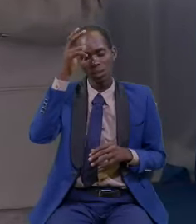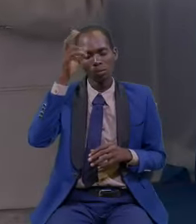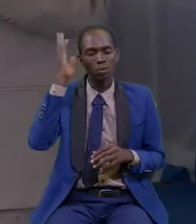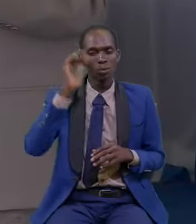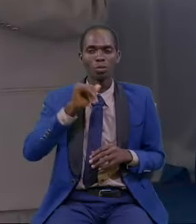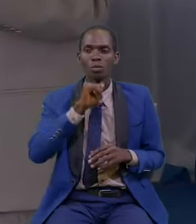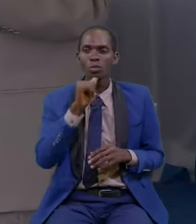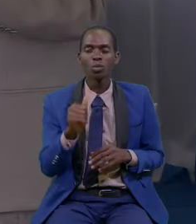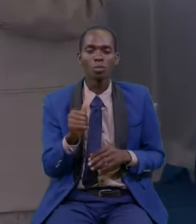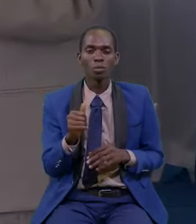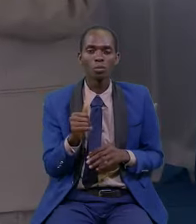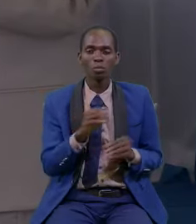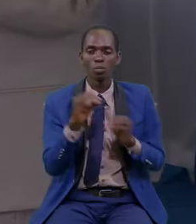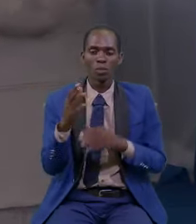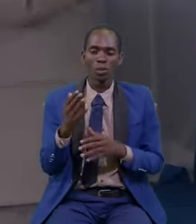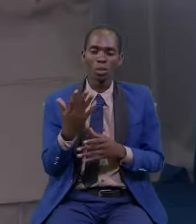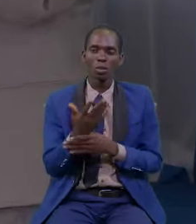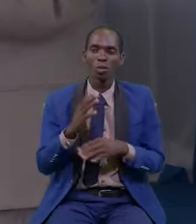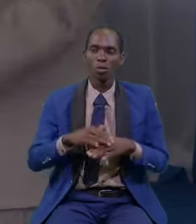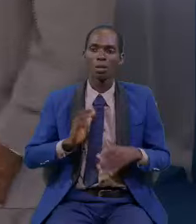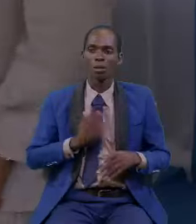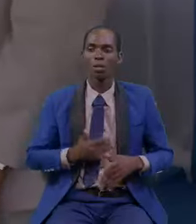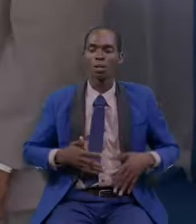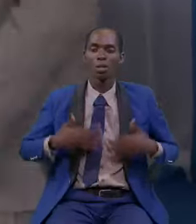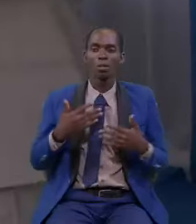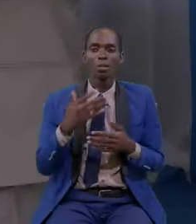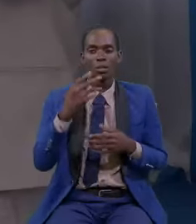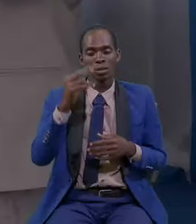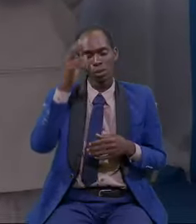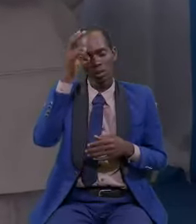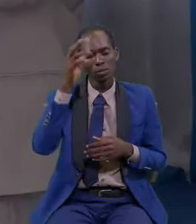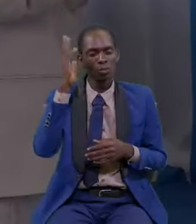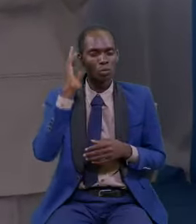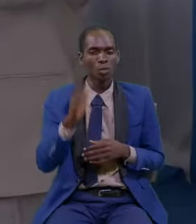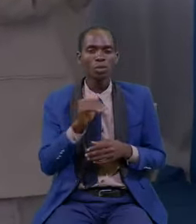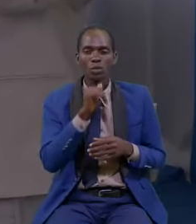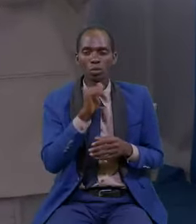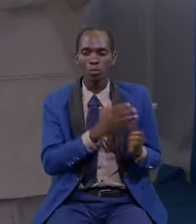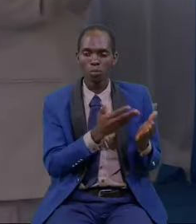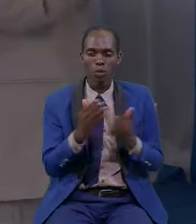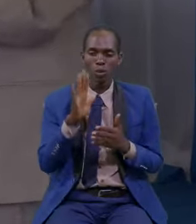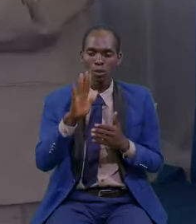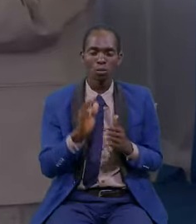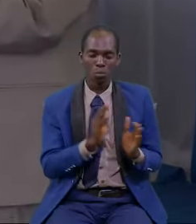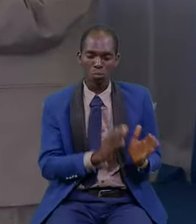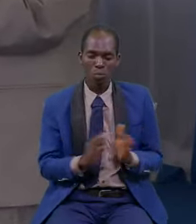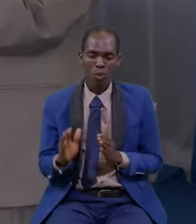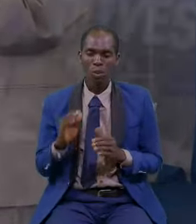off his plan, power, and purpose from our lives. And now we are